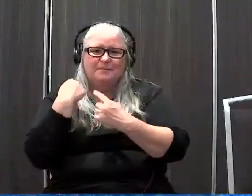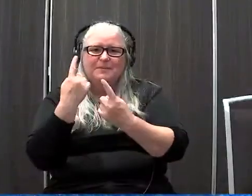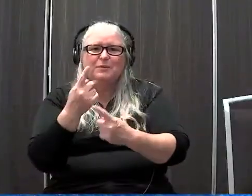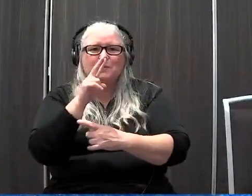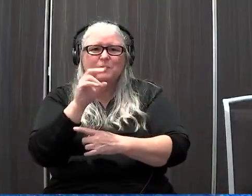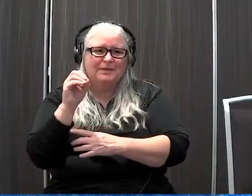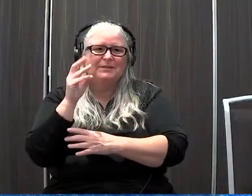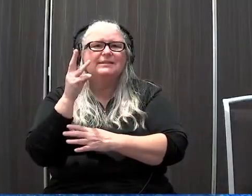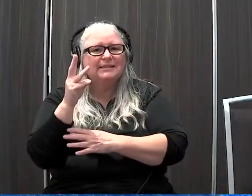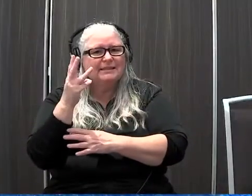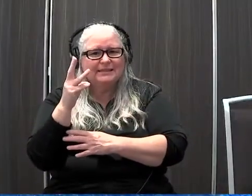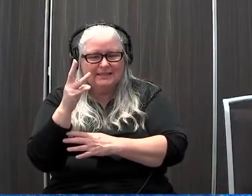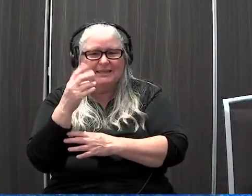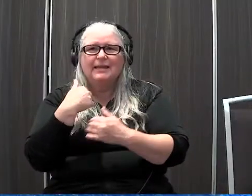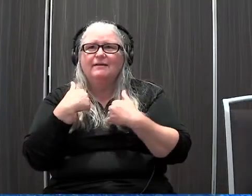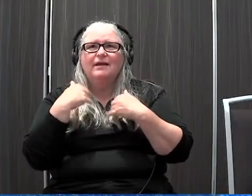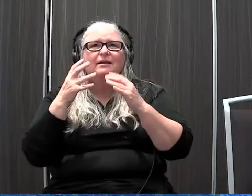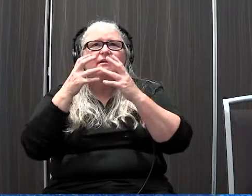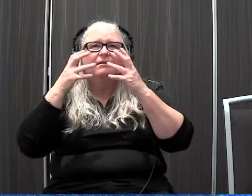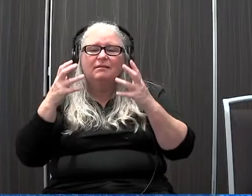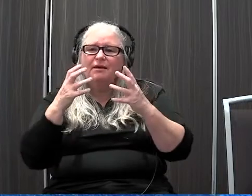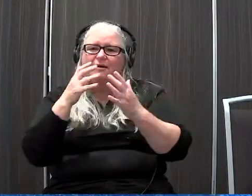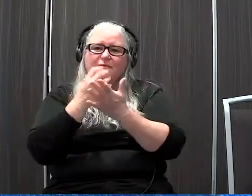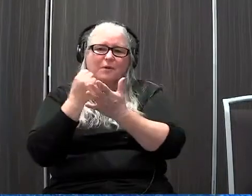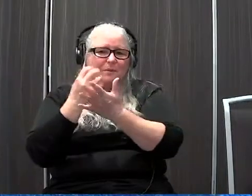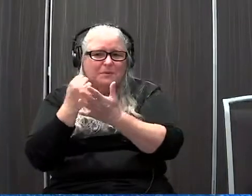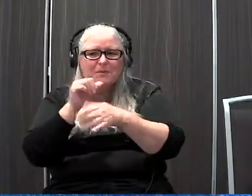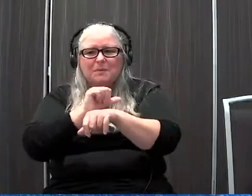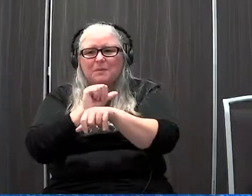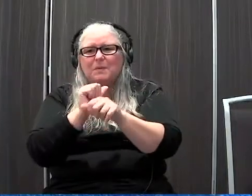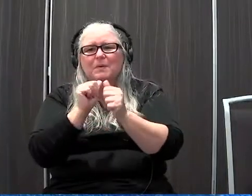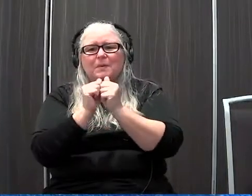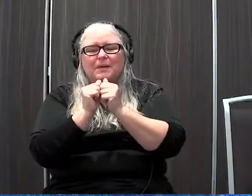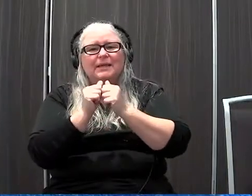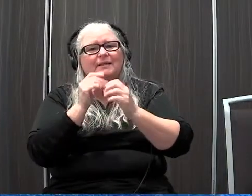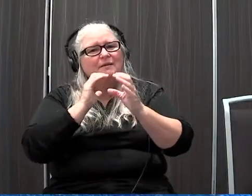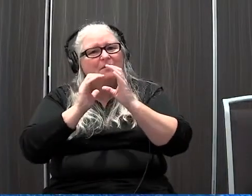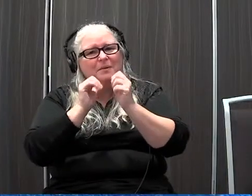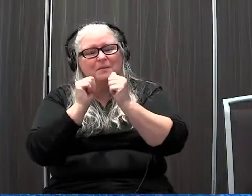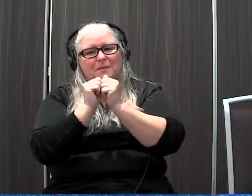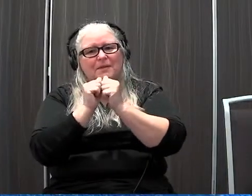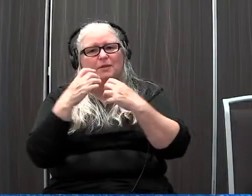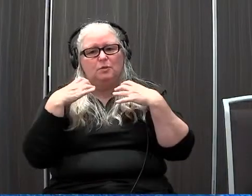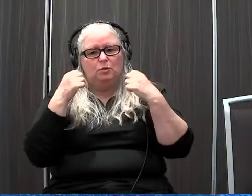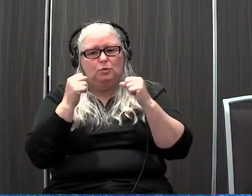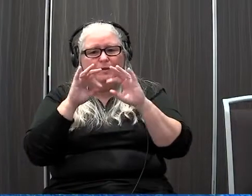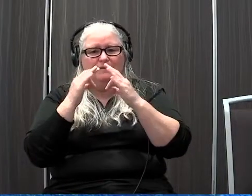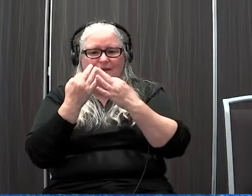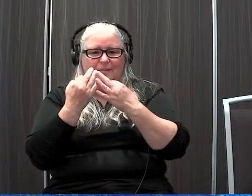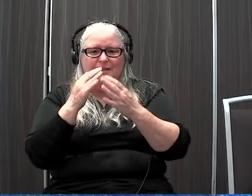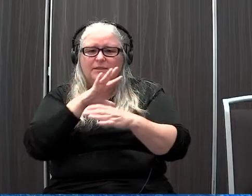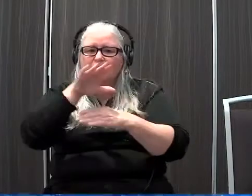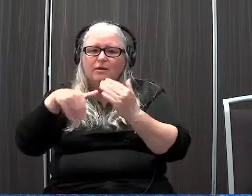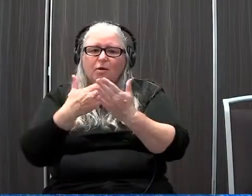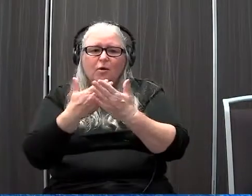charge families and professionals in that time. So, and that all of that work has kind of culminated to this educational checklist.